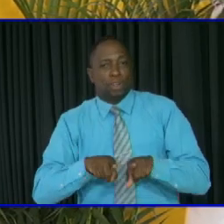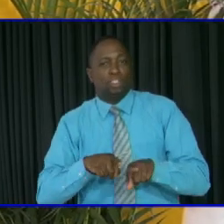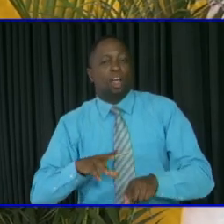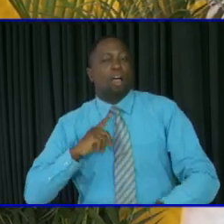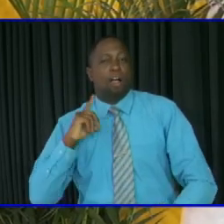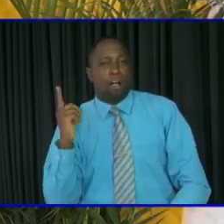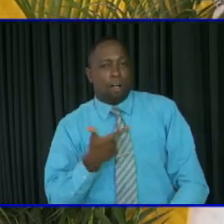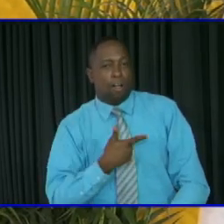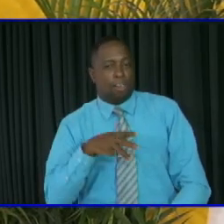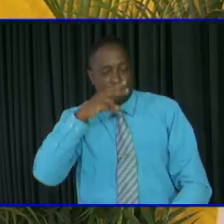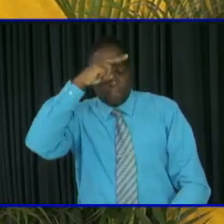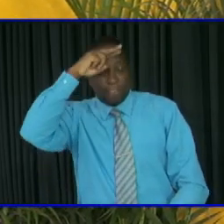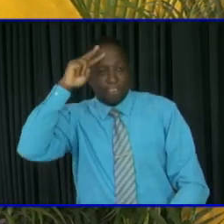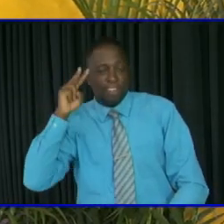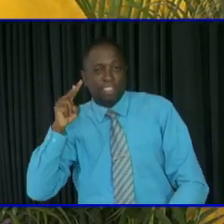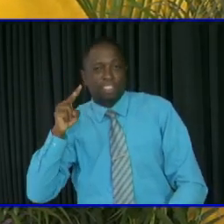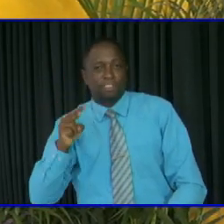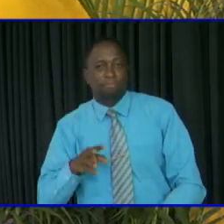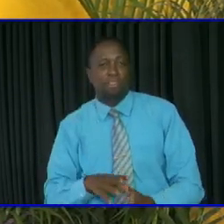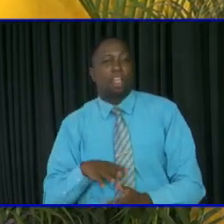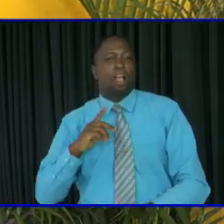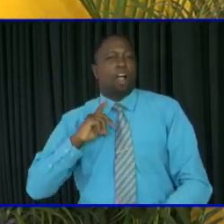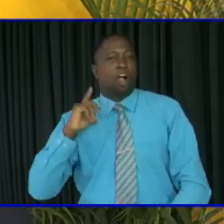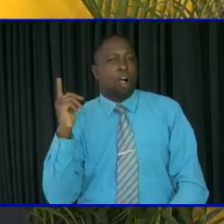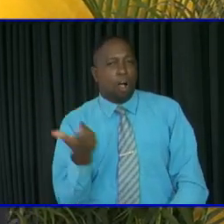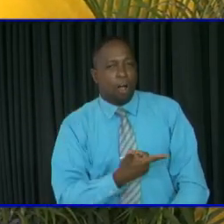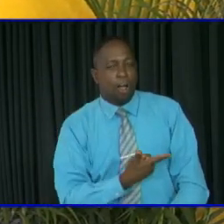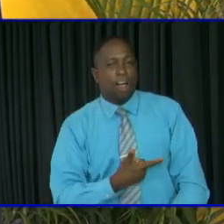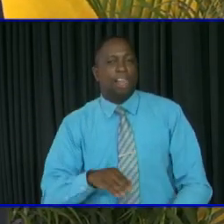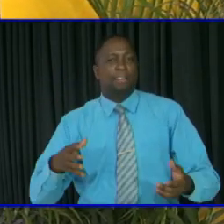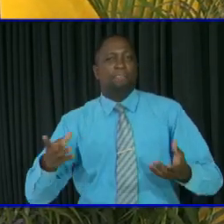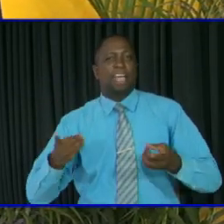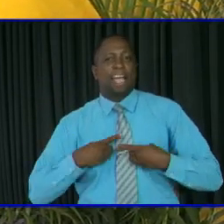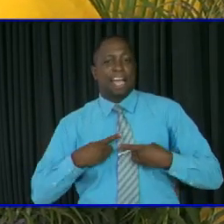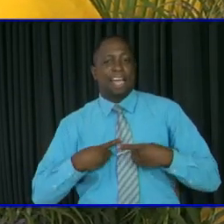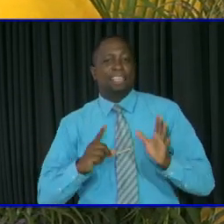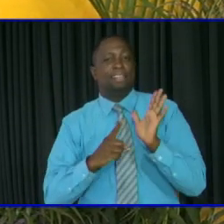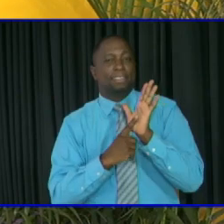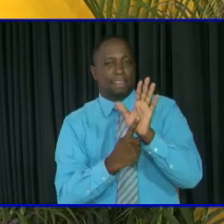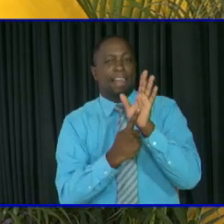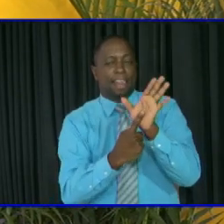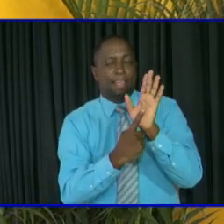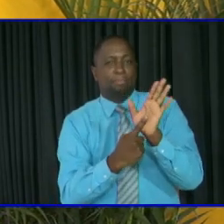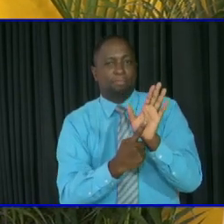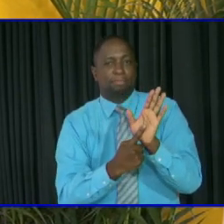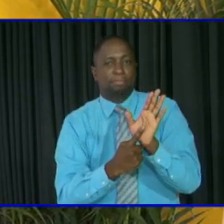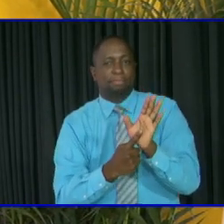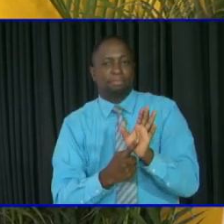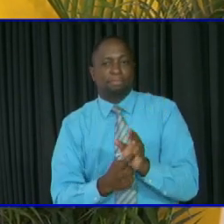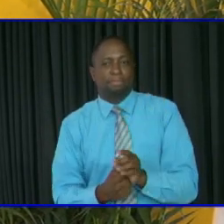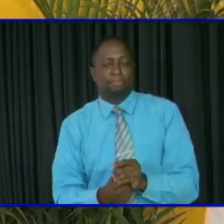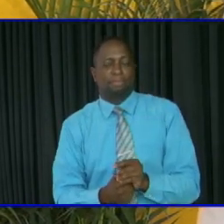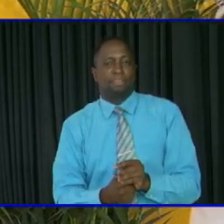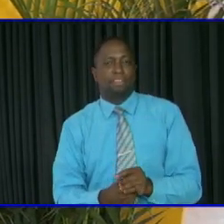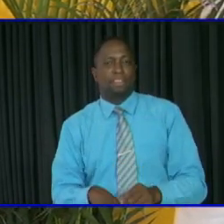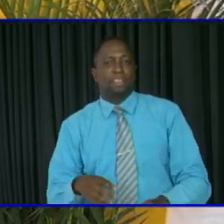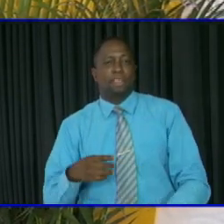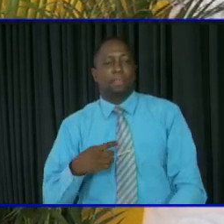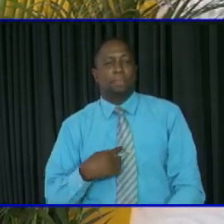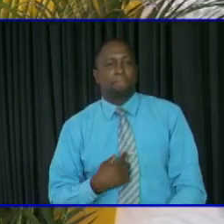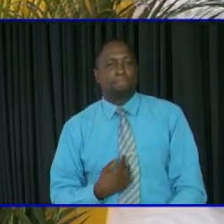had lamps. All of them had access to the word of God, because we are told in Psalm 119